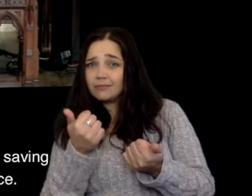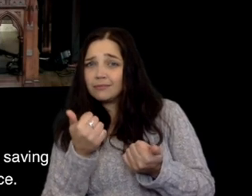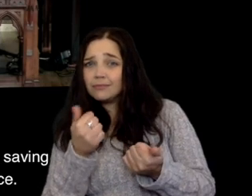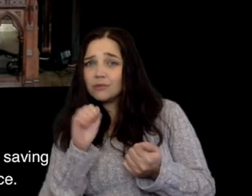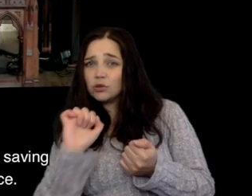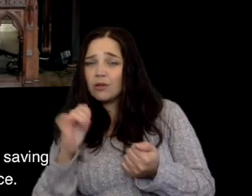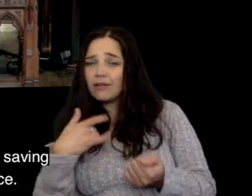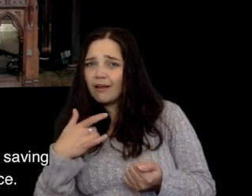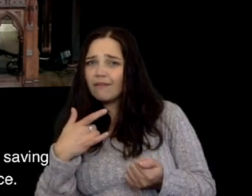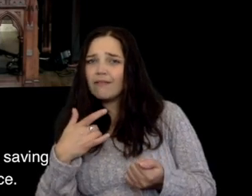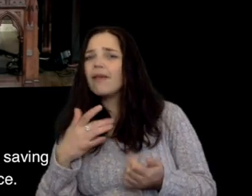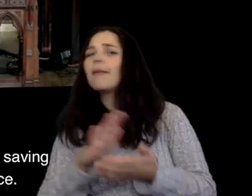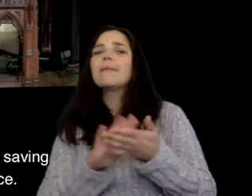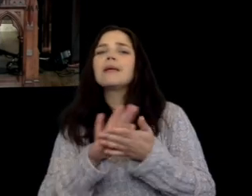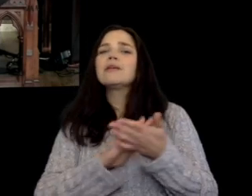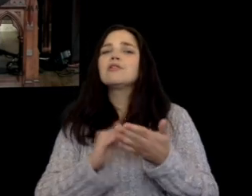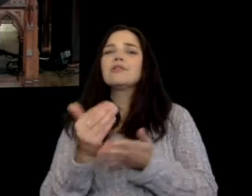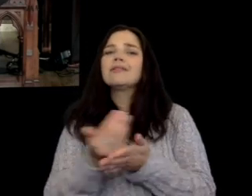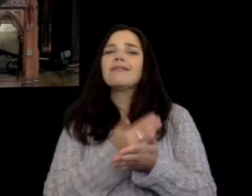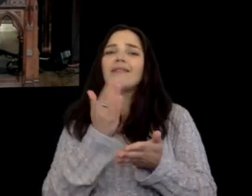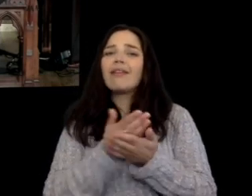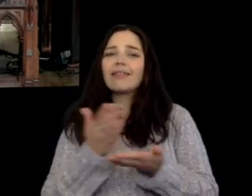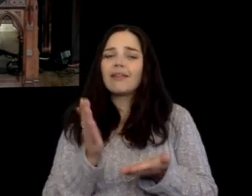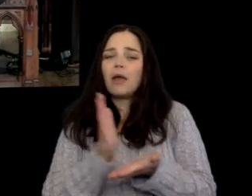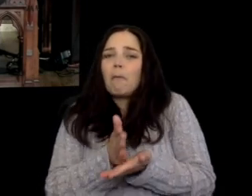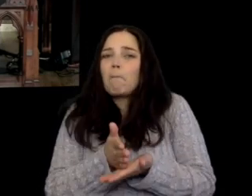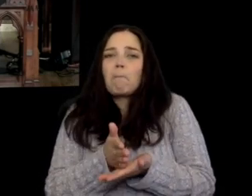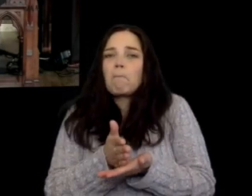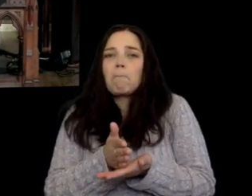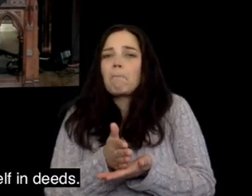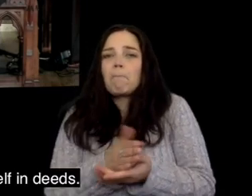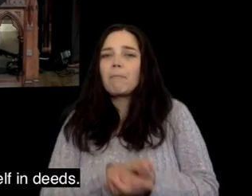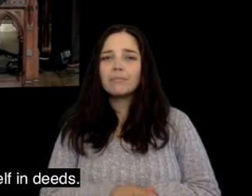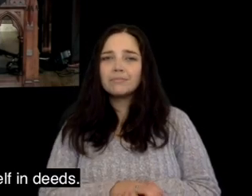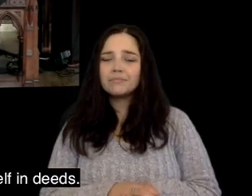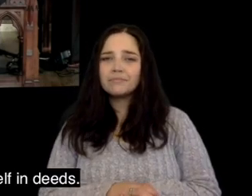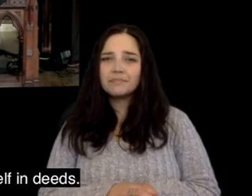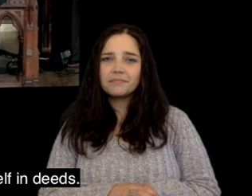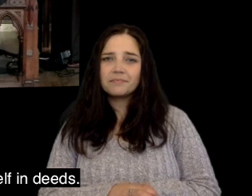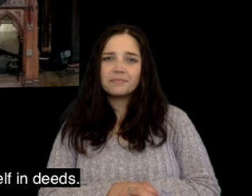lives, then we haven't got the saving faith in the first place.